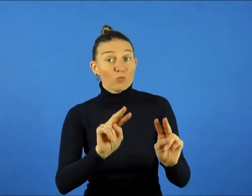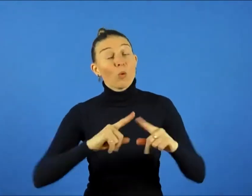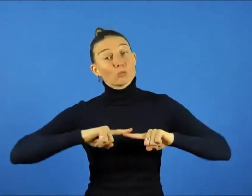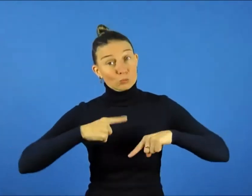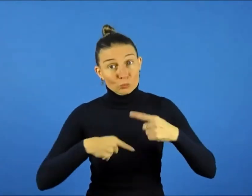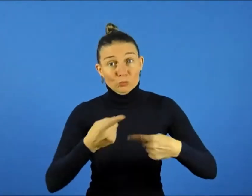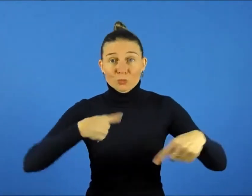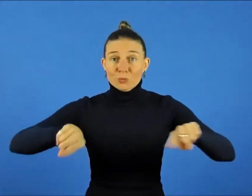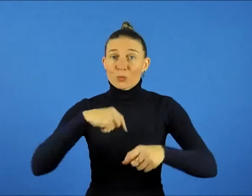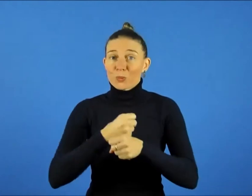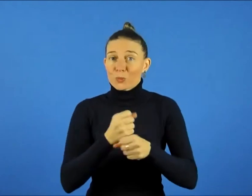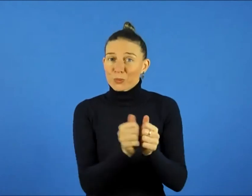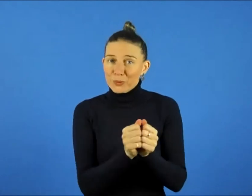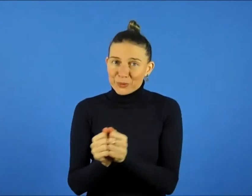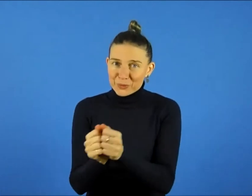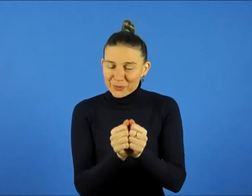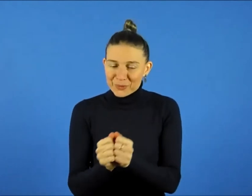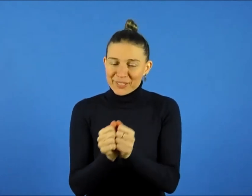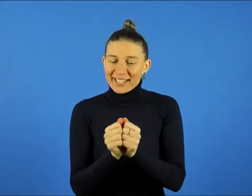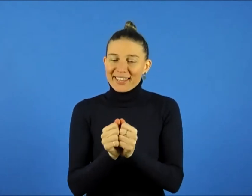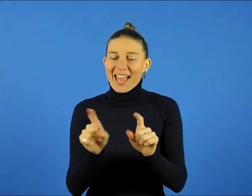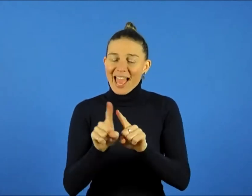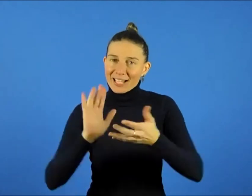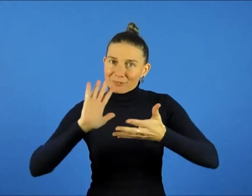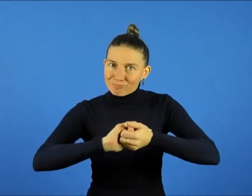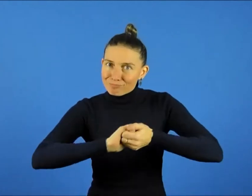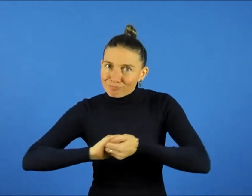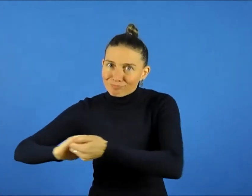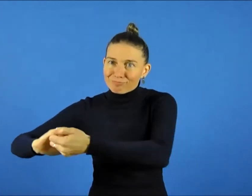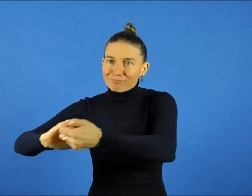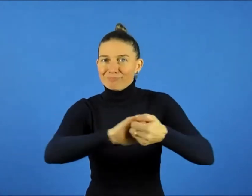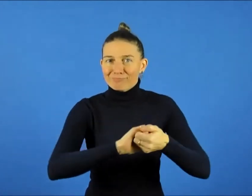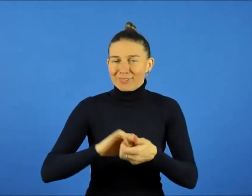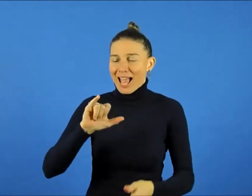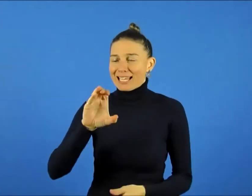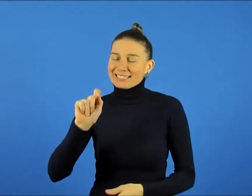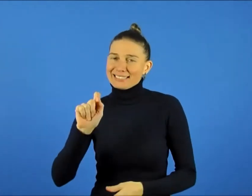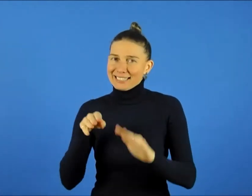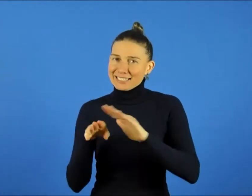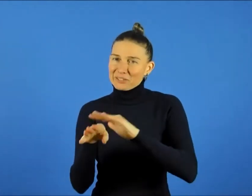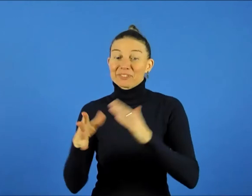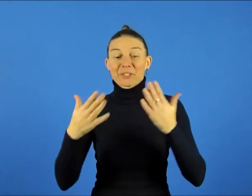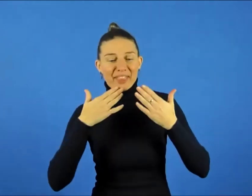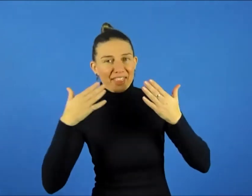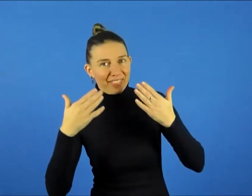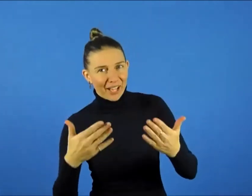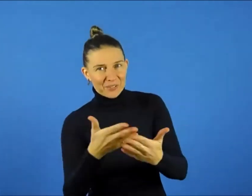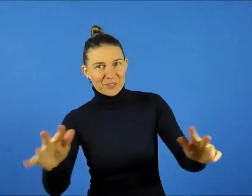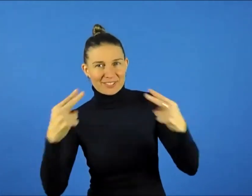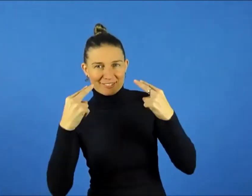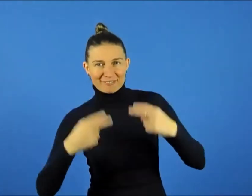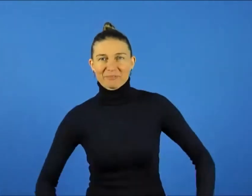continue our journey with joint collaboration on the ICT accessibility. So thank you very much for your attention.